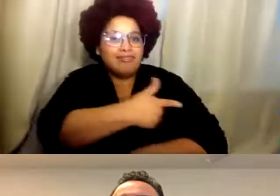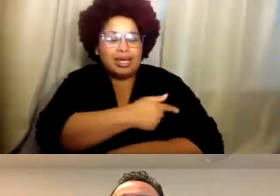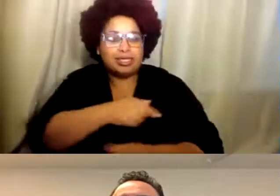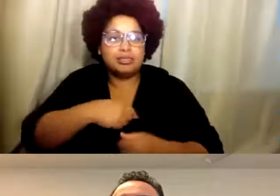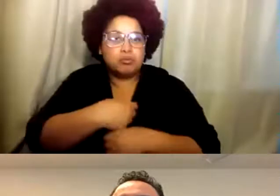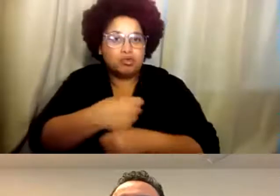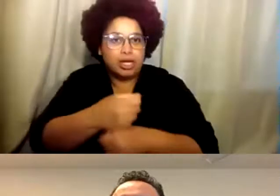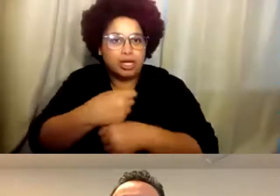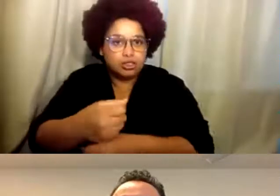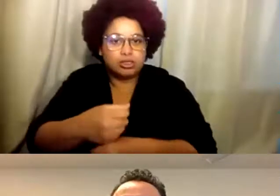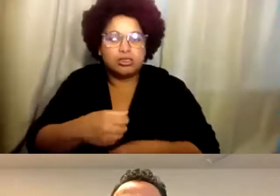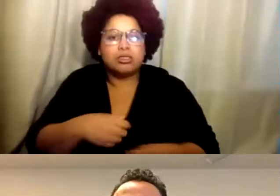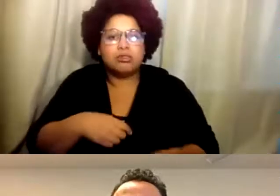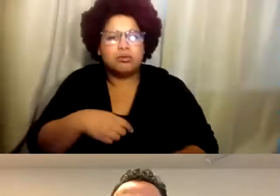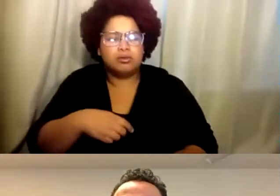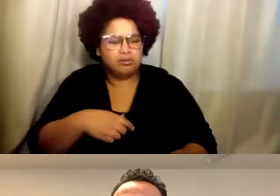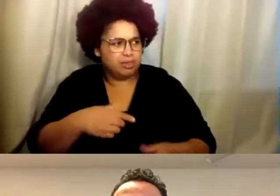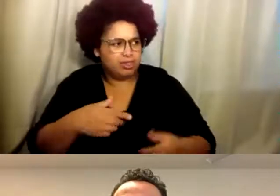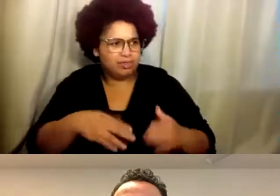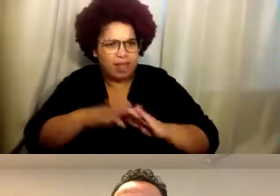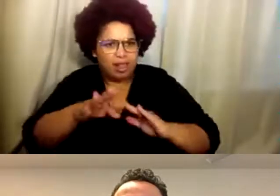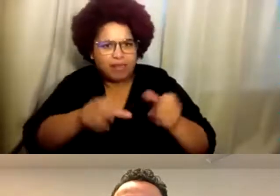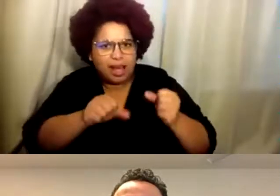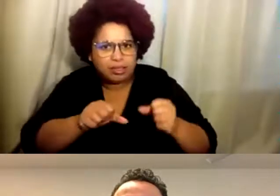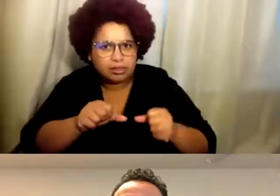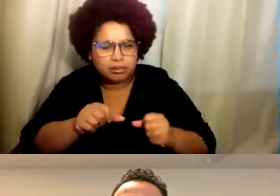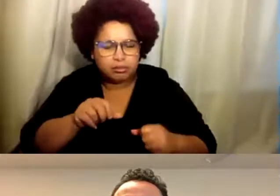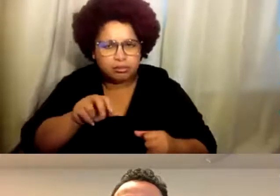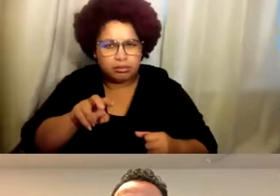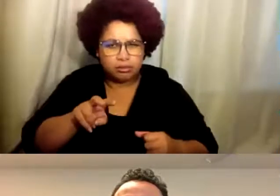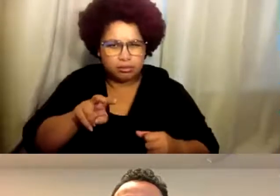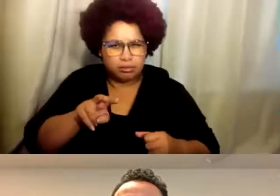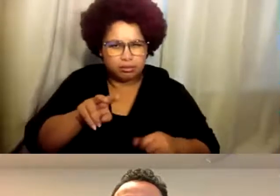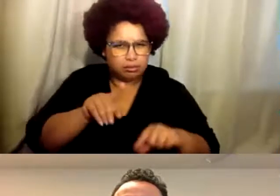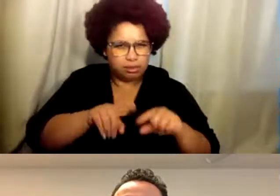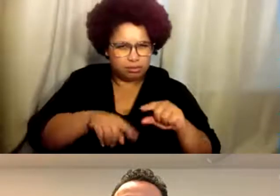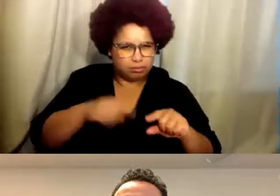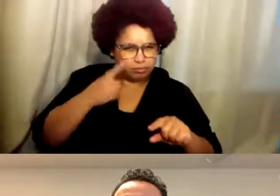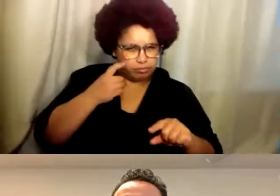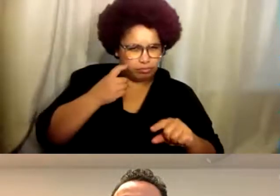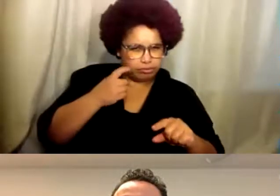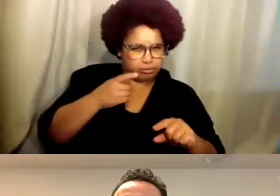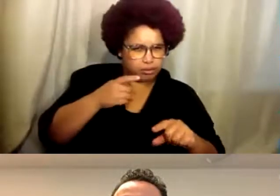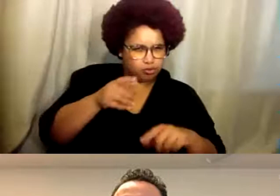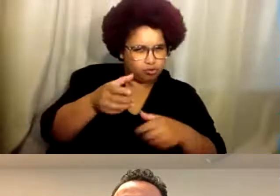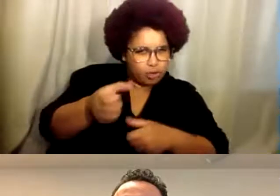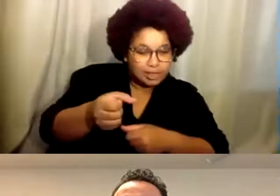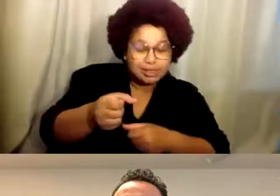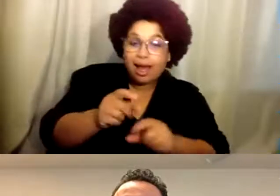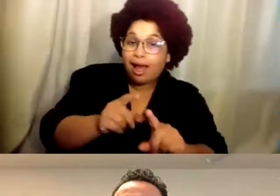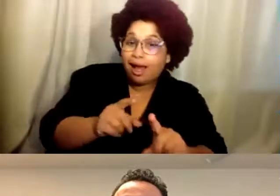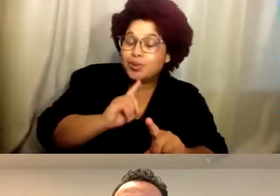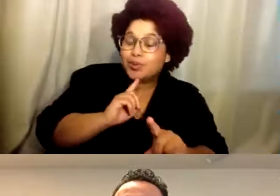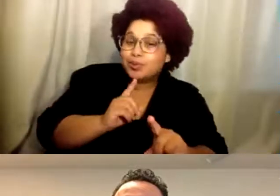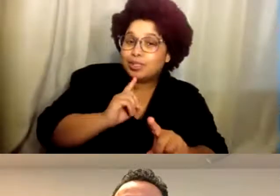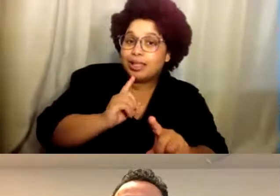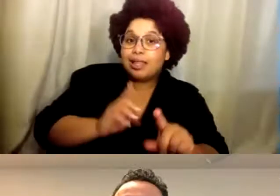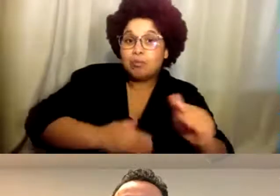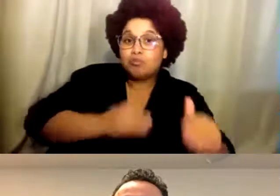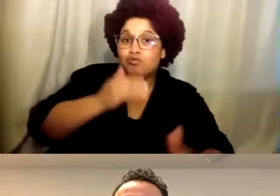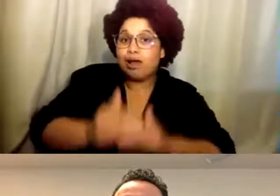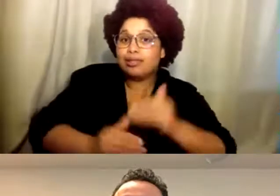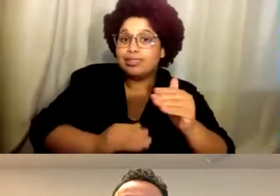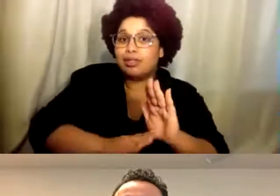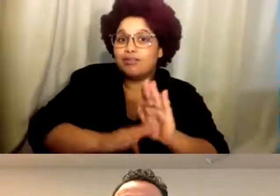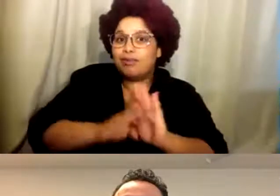are concerned that it was developed so quickly, it can't be good, but actually the process of development was many,